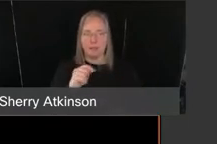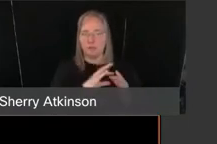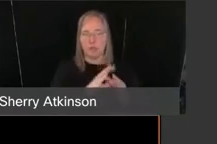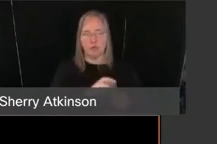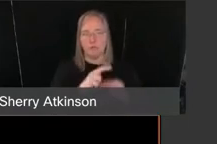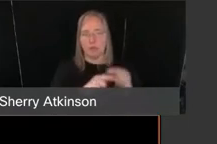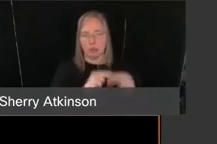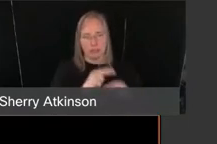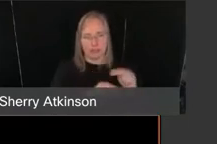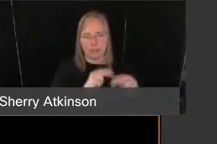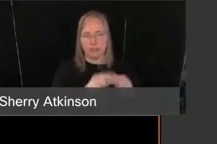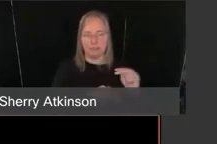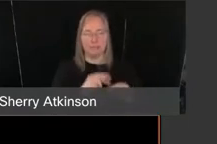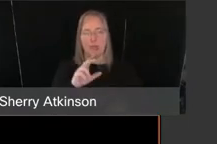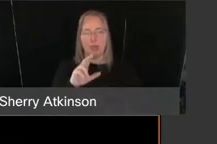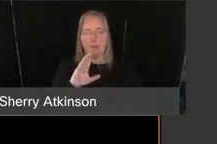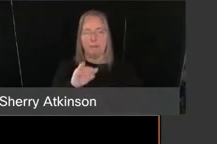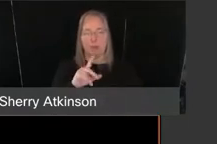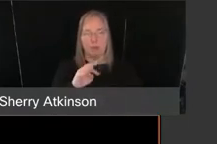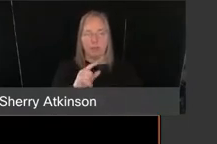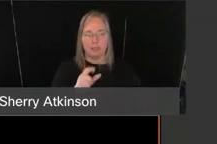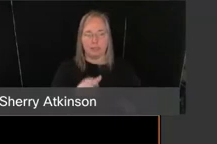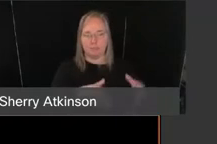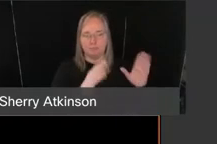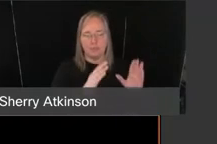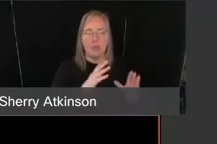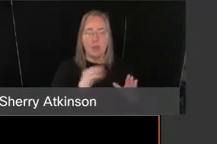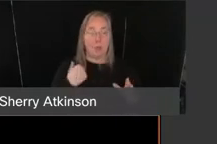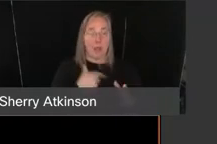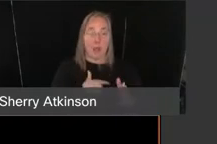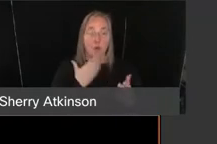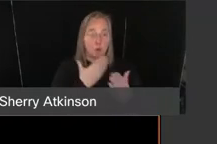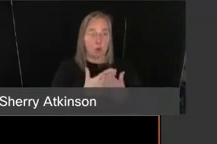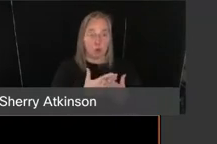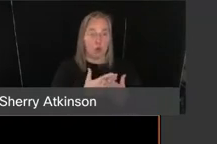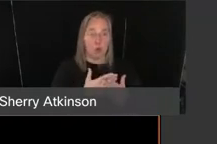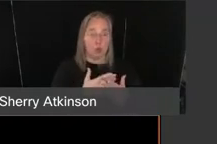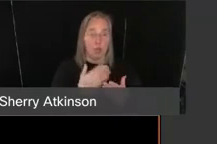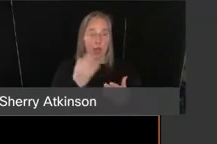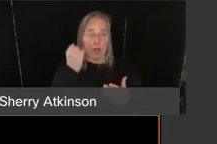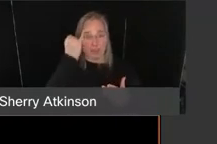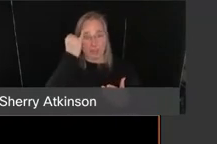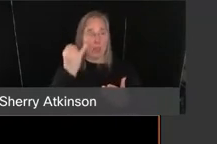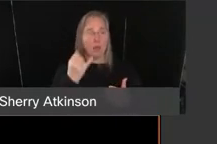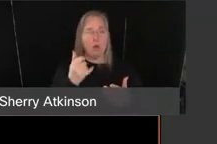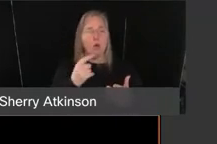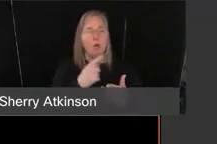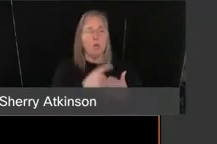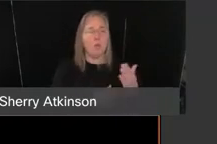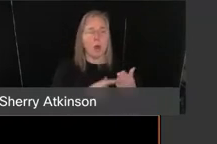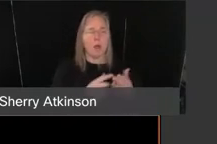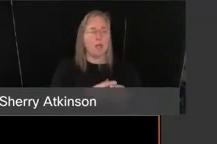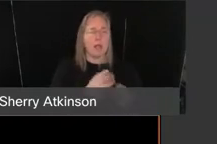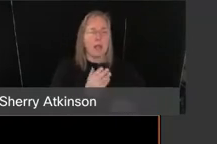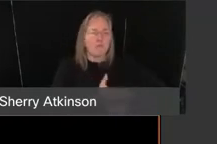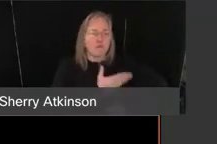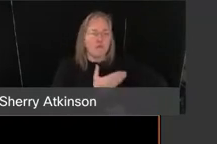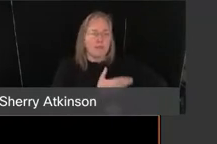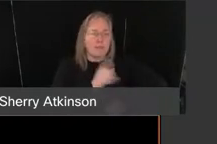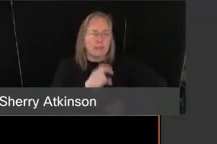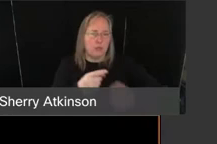And we have a good handle, not a perfect handle, but a good handle on the improvements that need to be made. So,